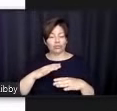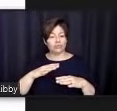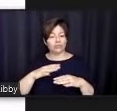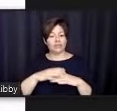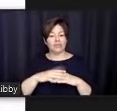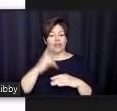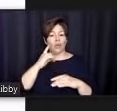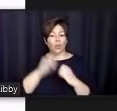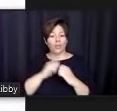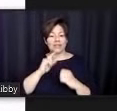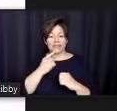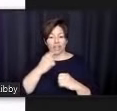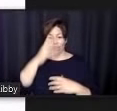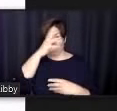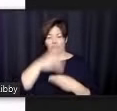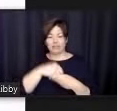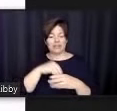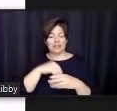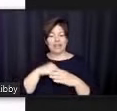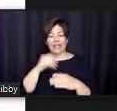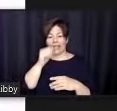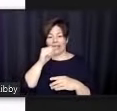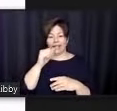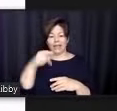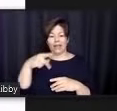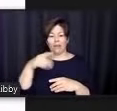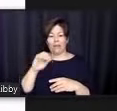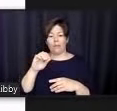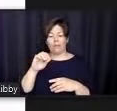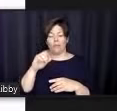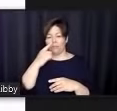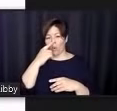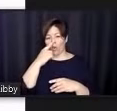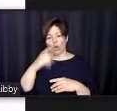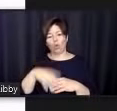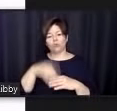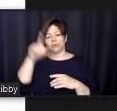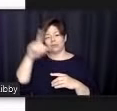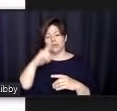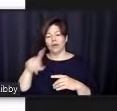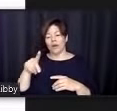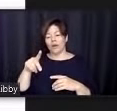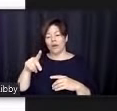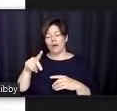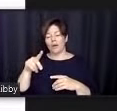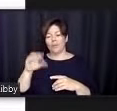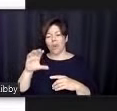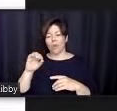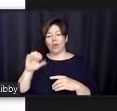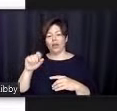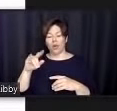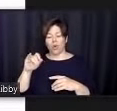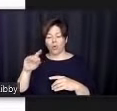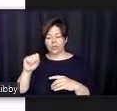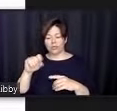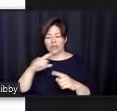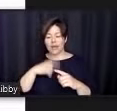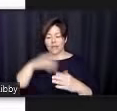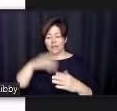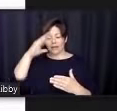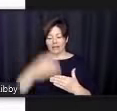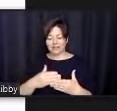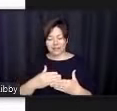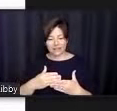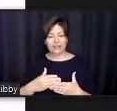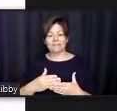severe autism in the Poconos right now that did not shut down, which just shocked me. My son is unemployed as a result